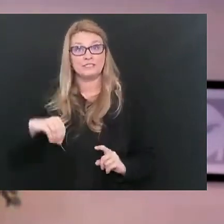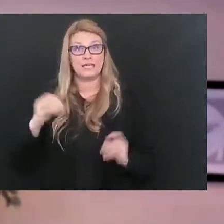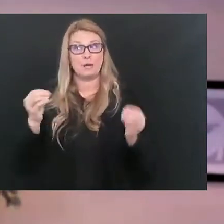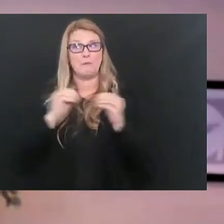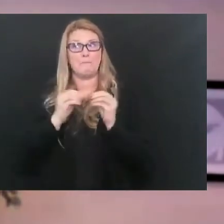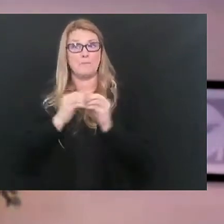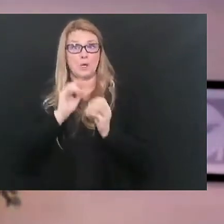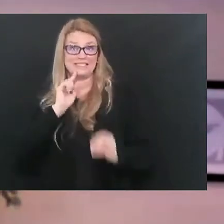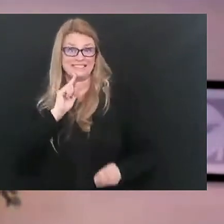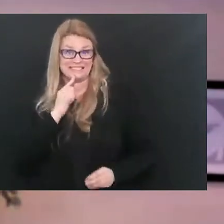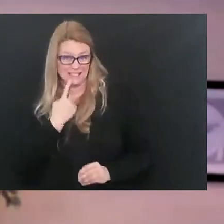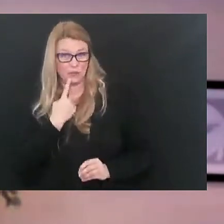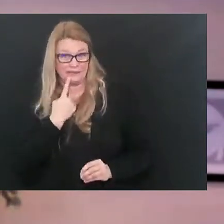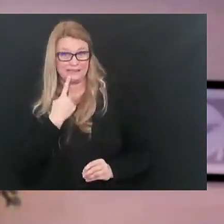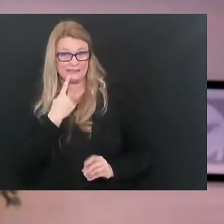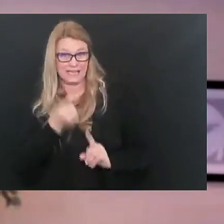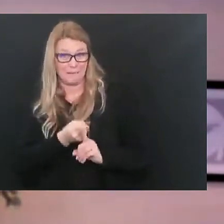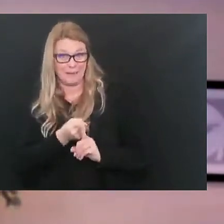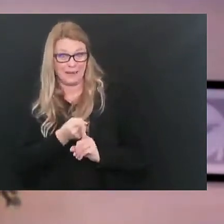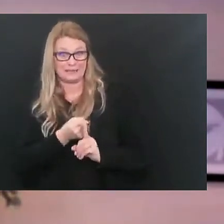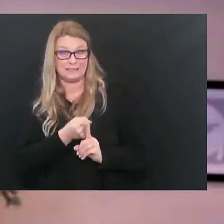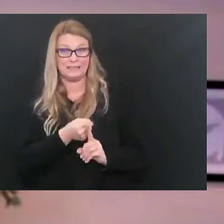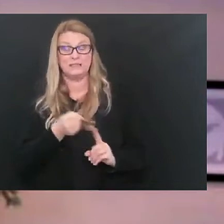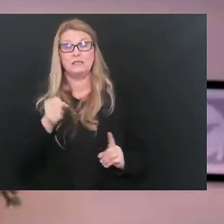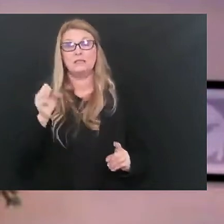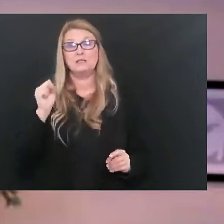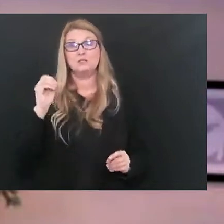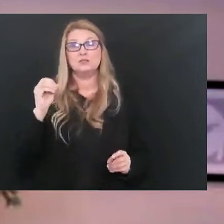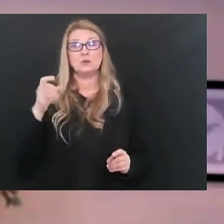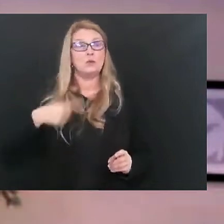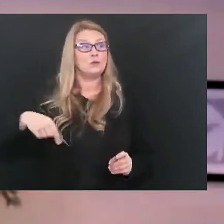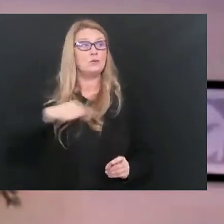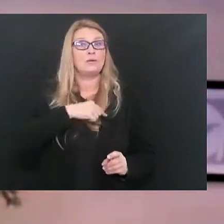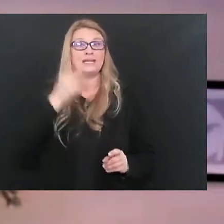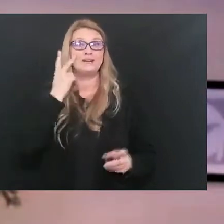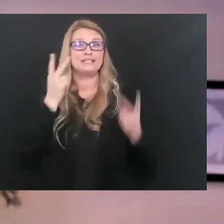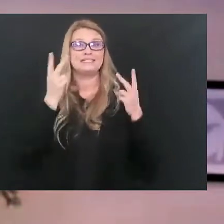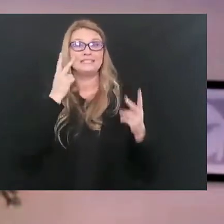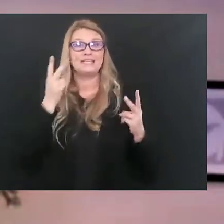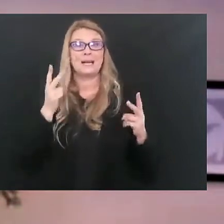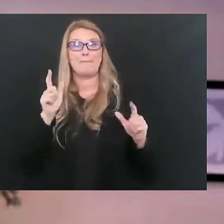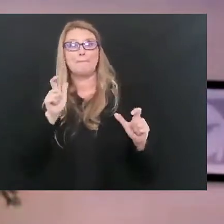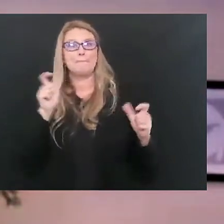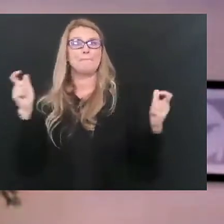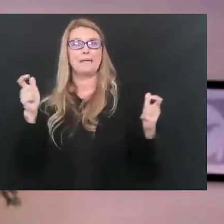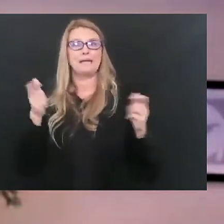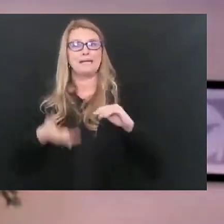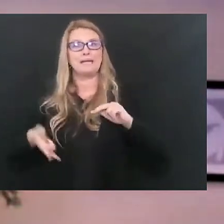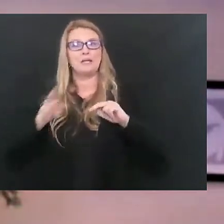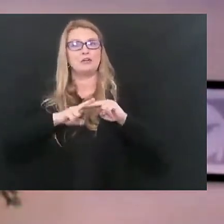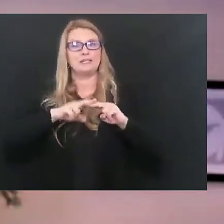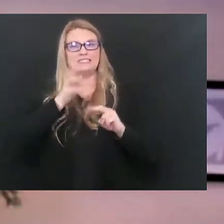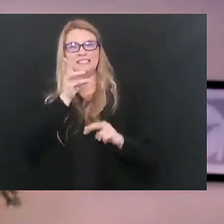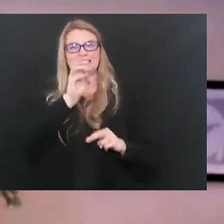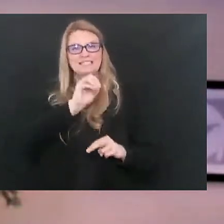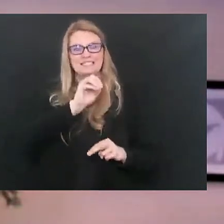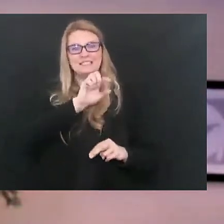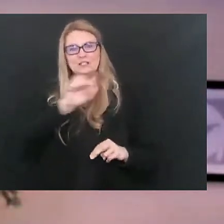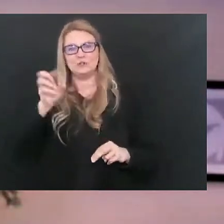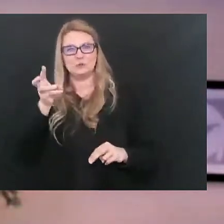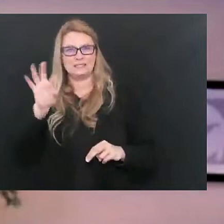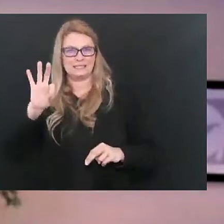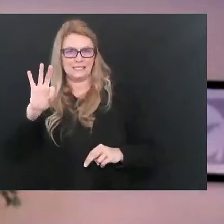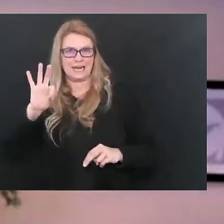as we're looking at our hospital numbers, as the governor said, we're seeing a larger increase in our 60 to 69-year-old part